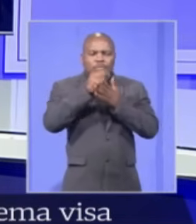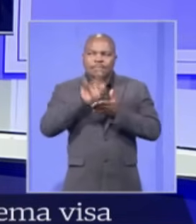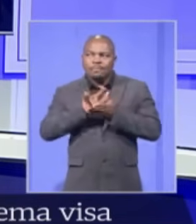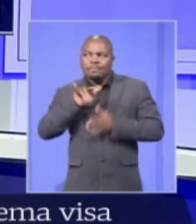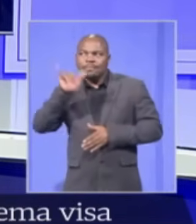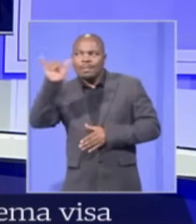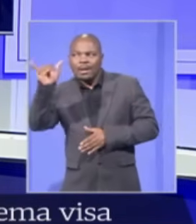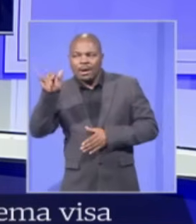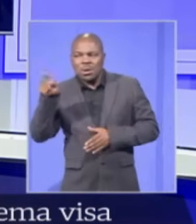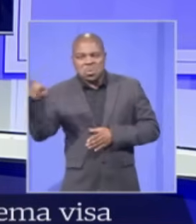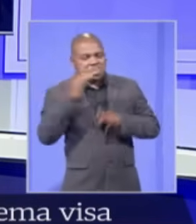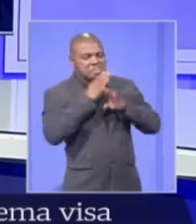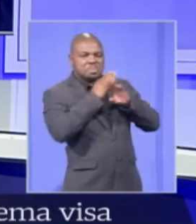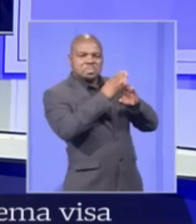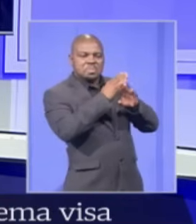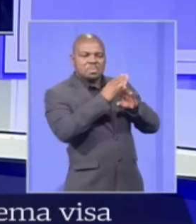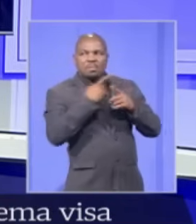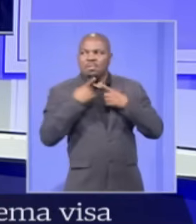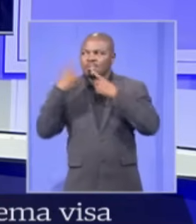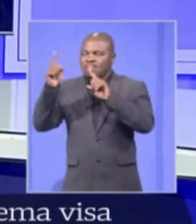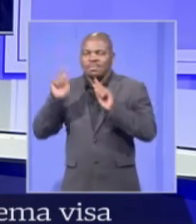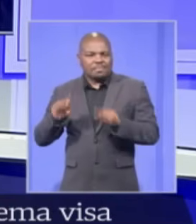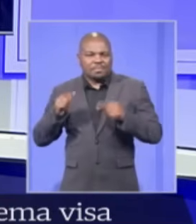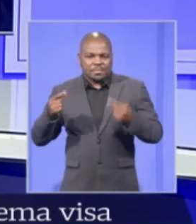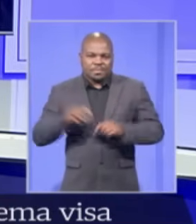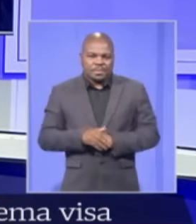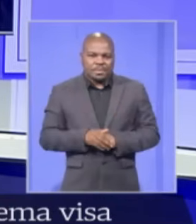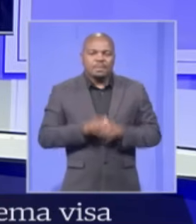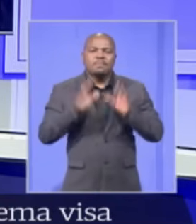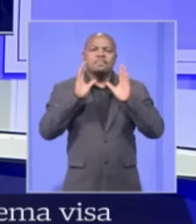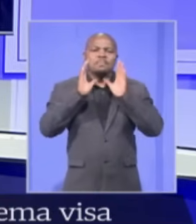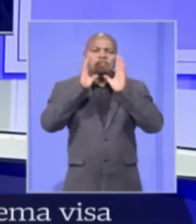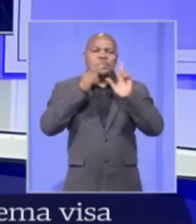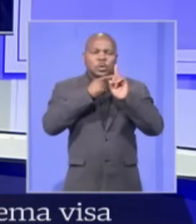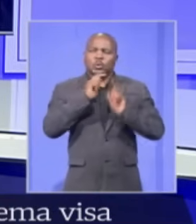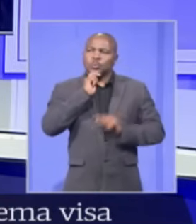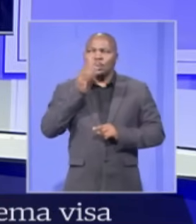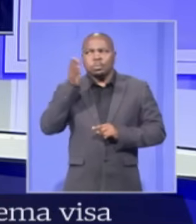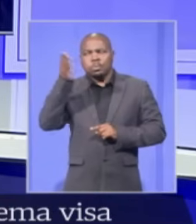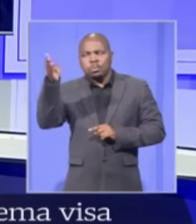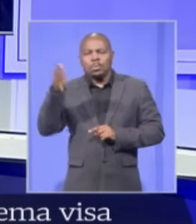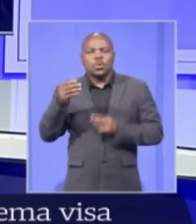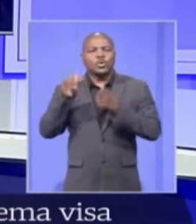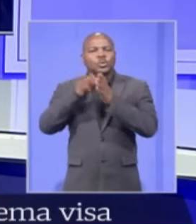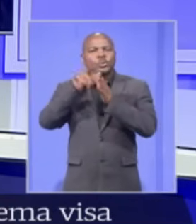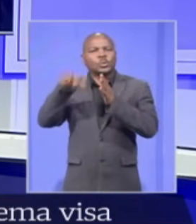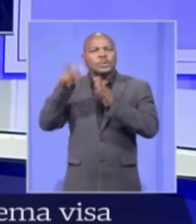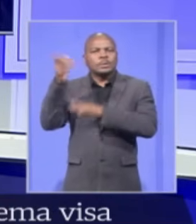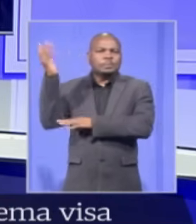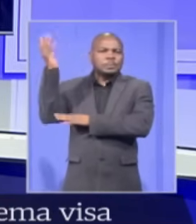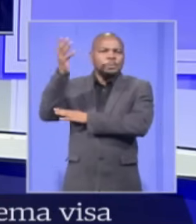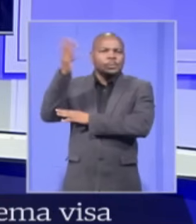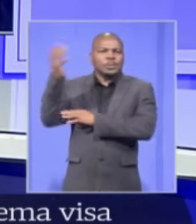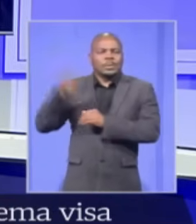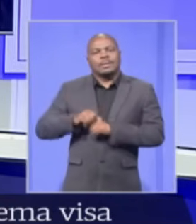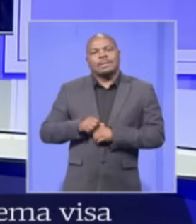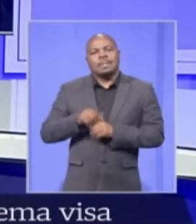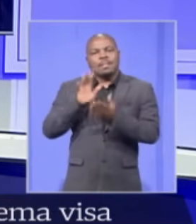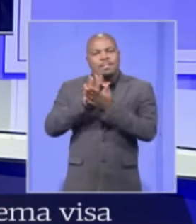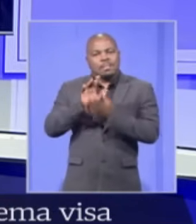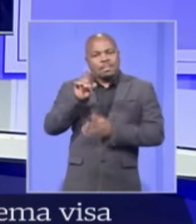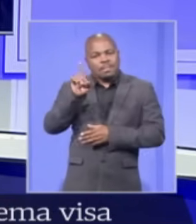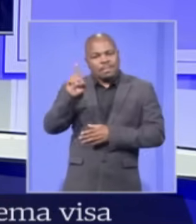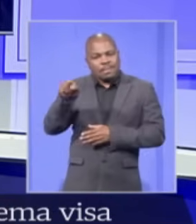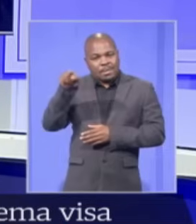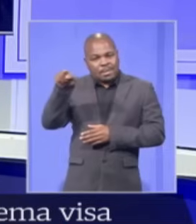visa ya go bololela kwa United Kingdom. Malema o ne a tshwanetse go ema baithuti ka lefoko kwa conferenceng ya bolesome le bongwe ya